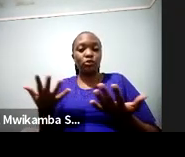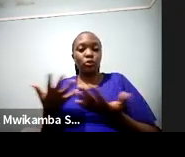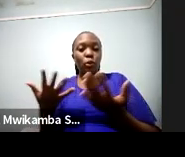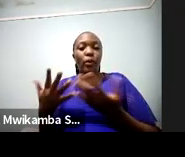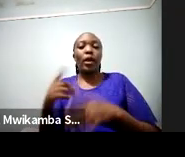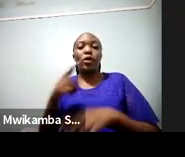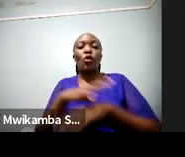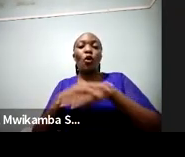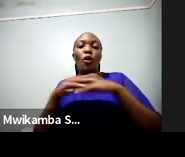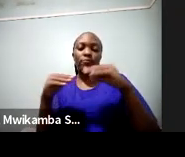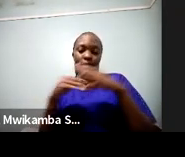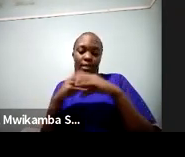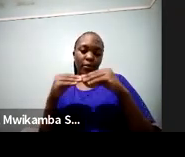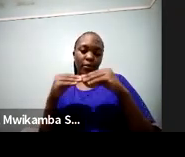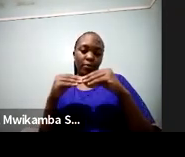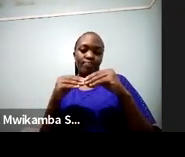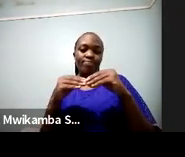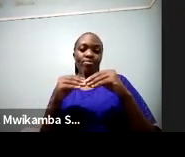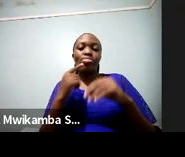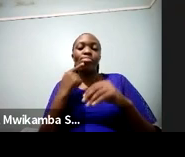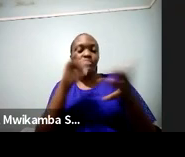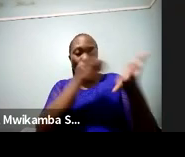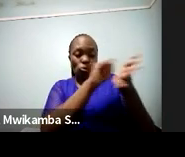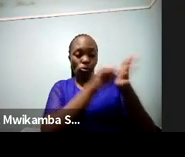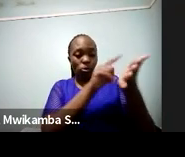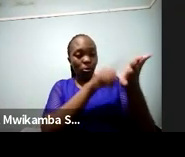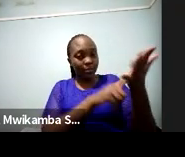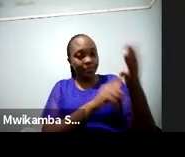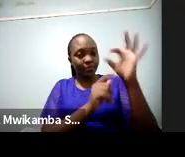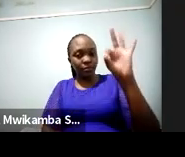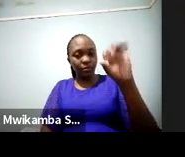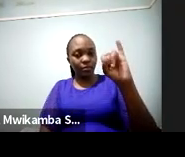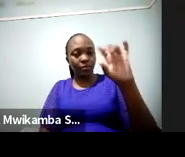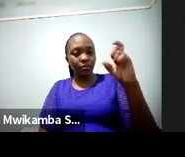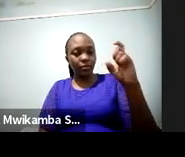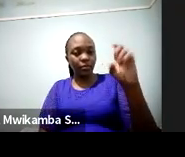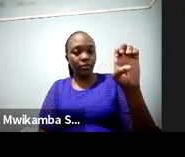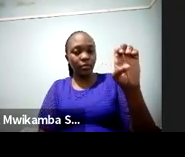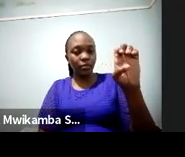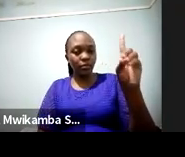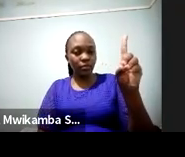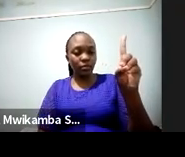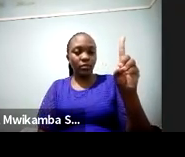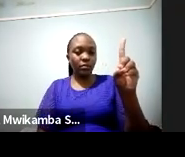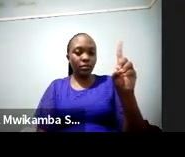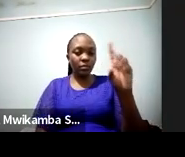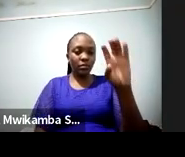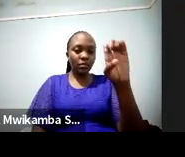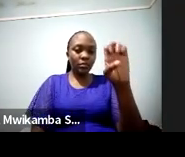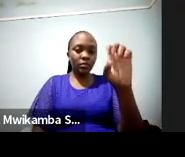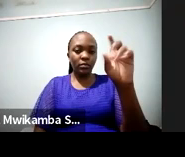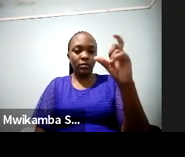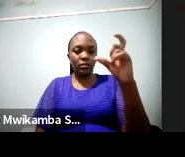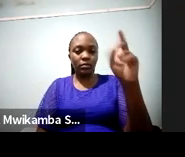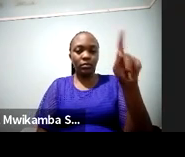That is fixed expenditure. But discretionary spending, on the other hand, is what we call non-essential spending.